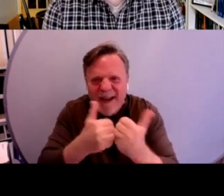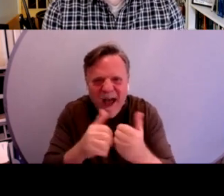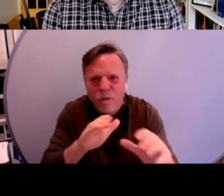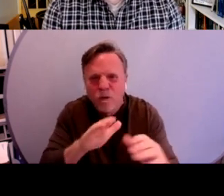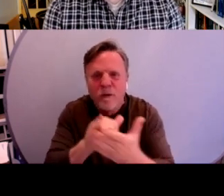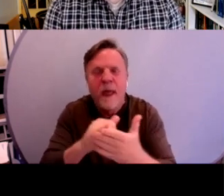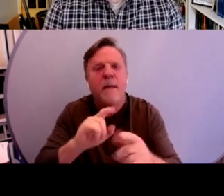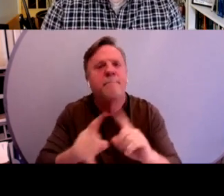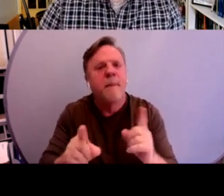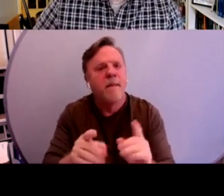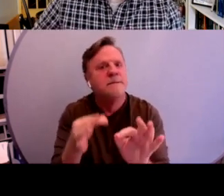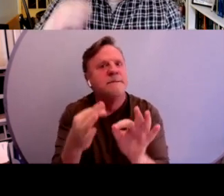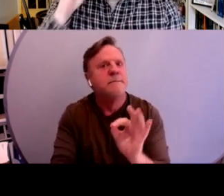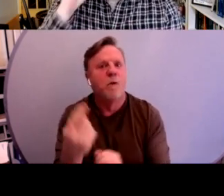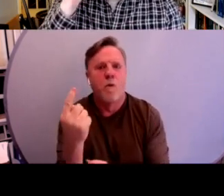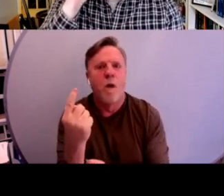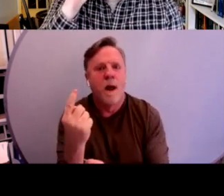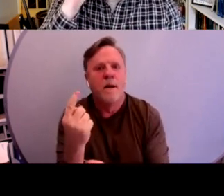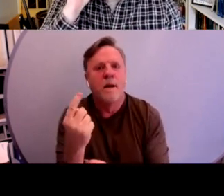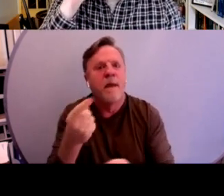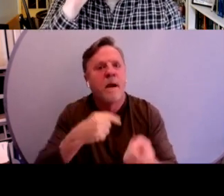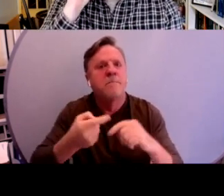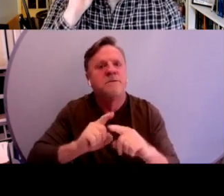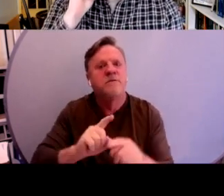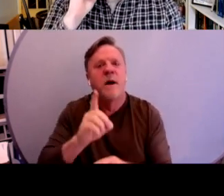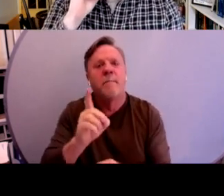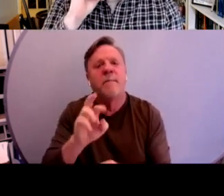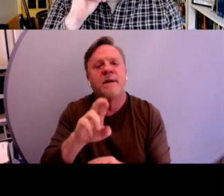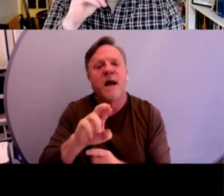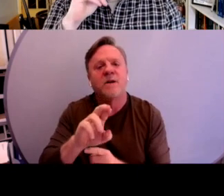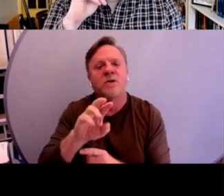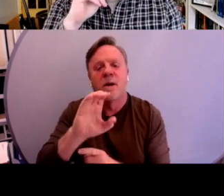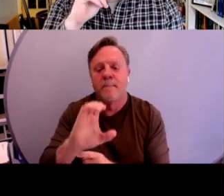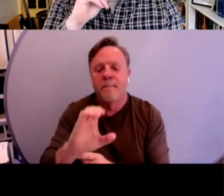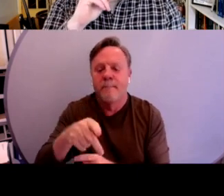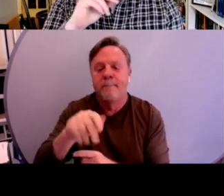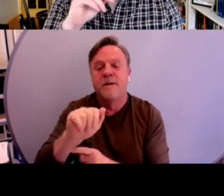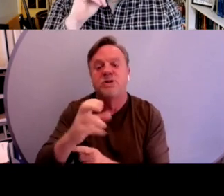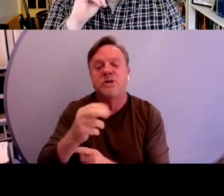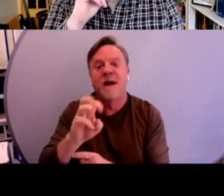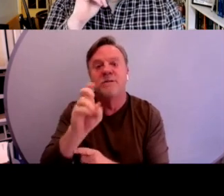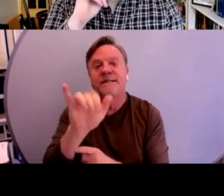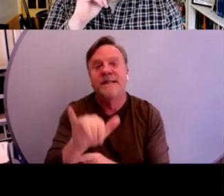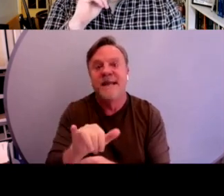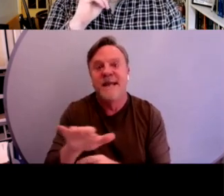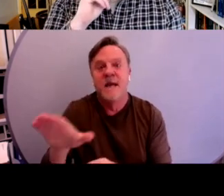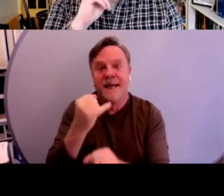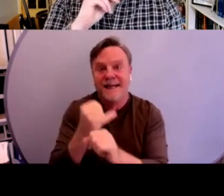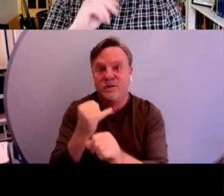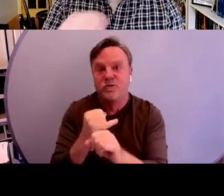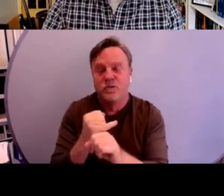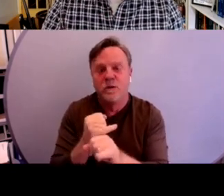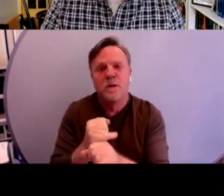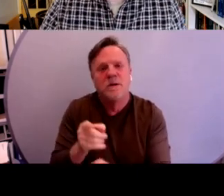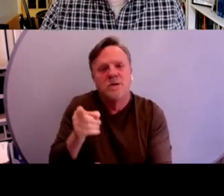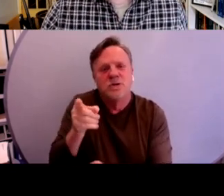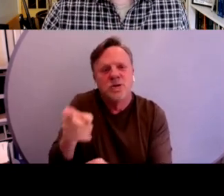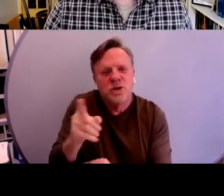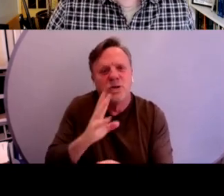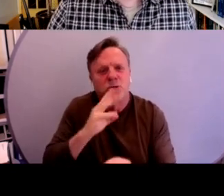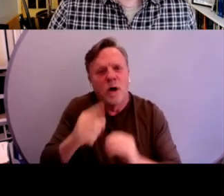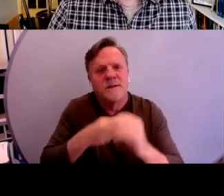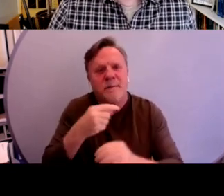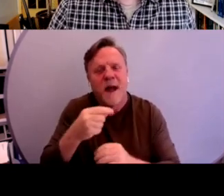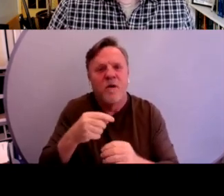fairly simple one that, again, comes out of Dr. Christina Pilchowski's institute that she talks about in the